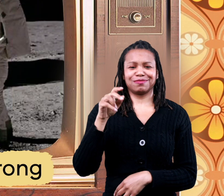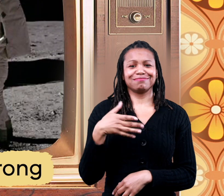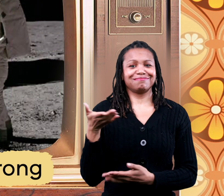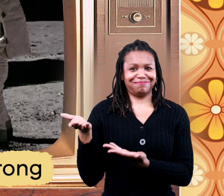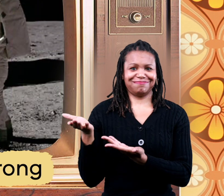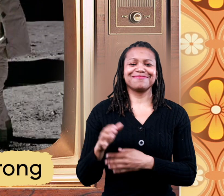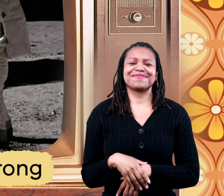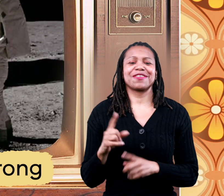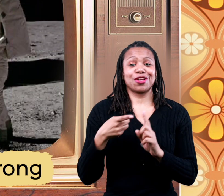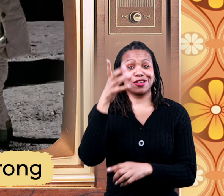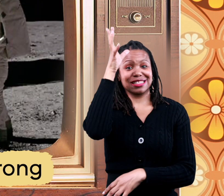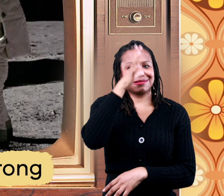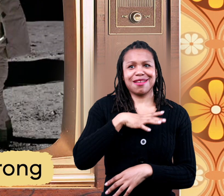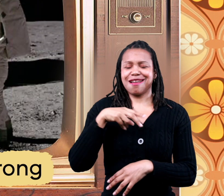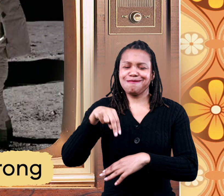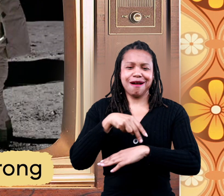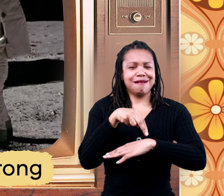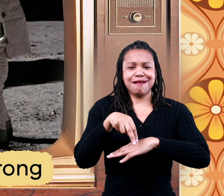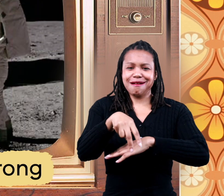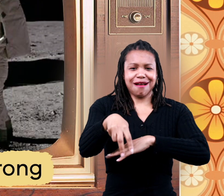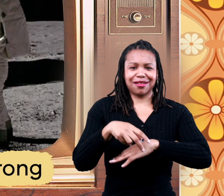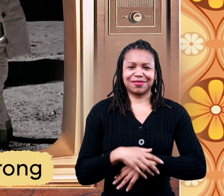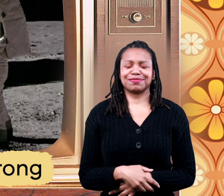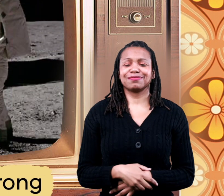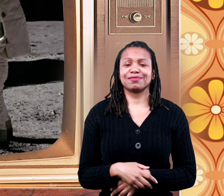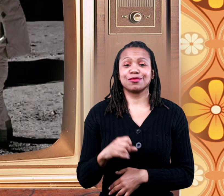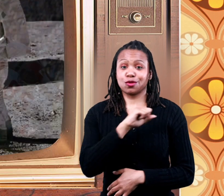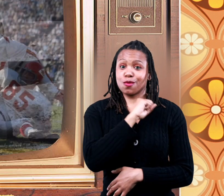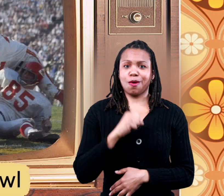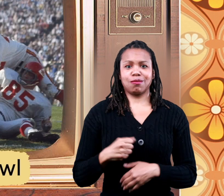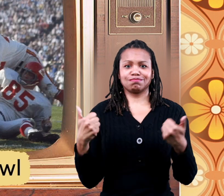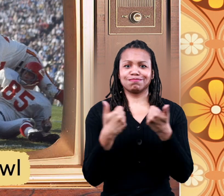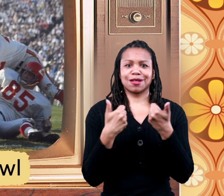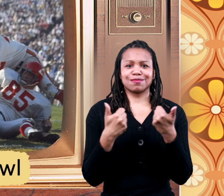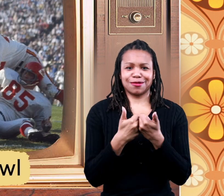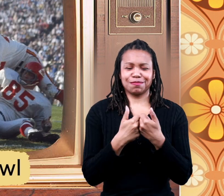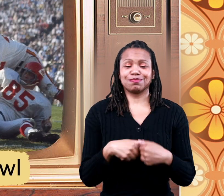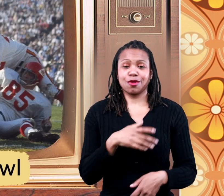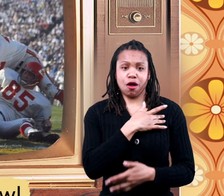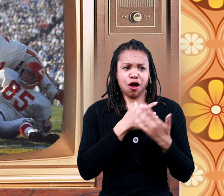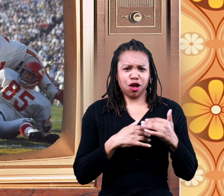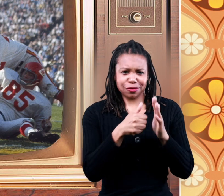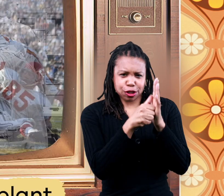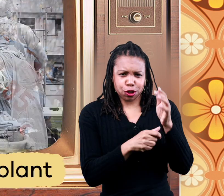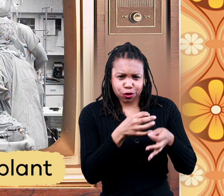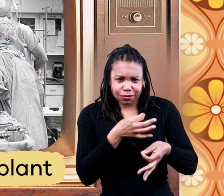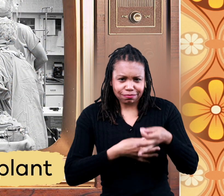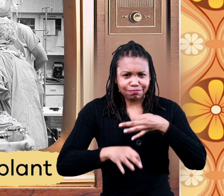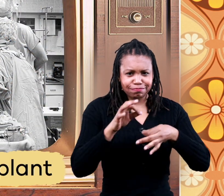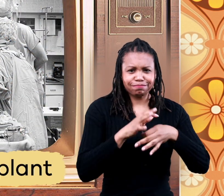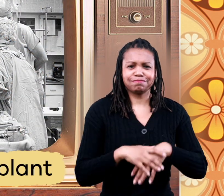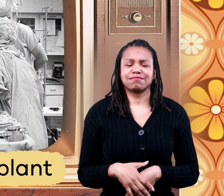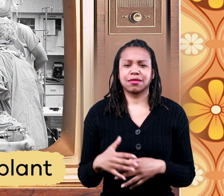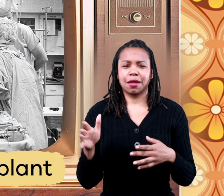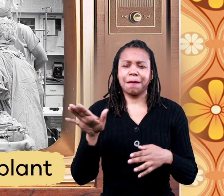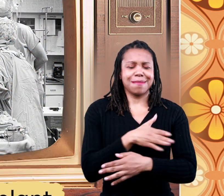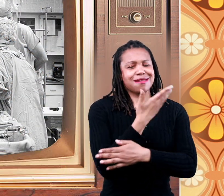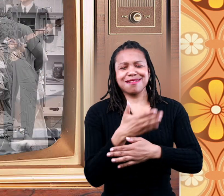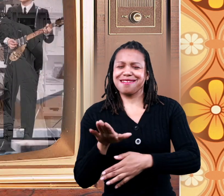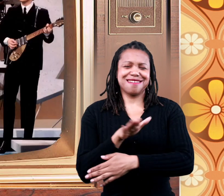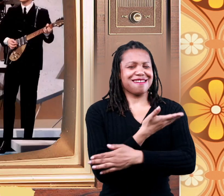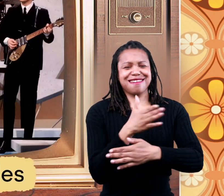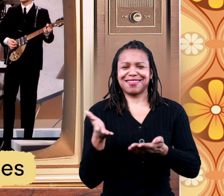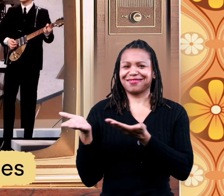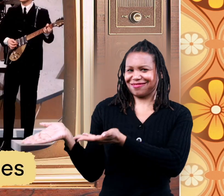Neil Armstrong becoming the first man to step on the moon, the first Super Bowl, the first heart transplant,